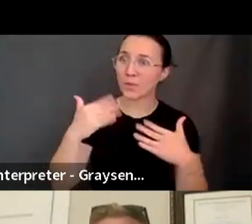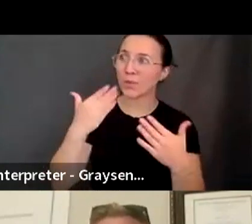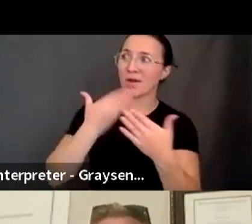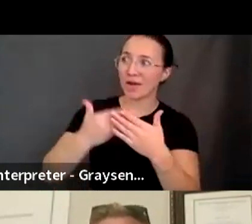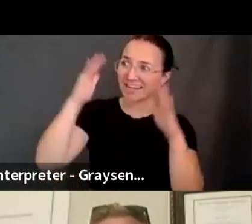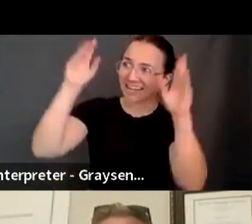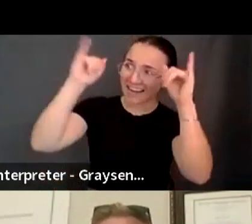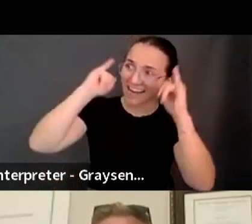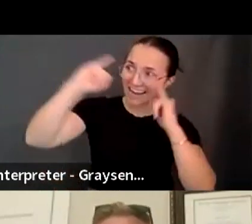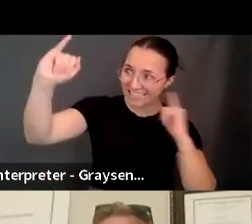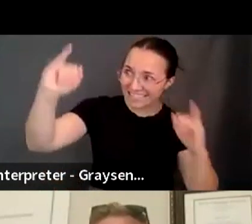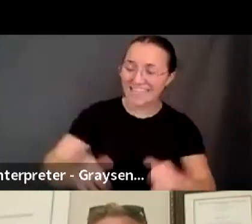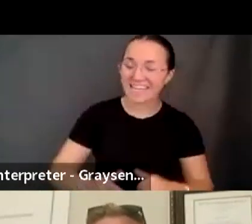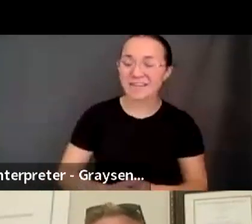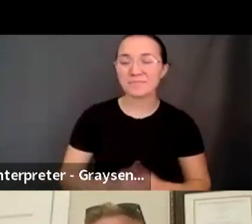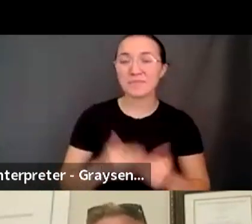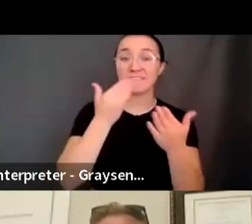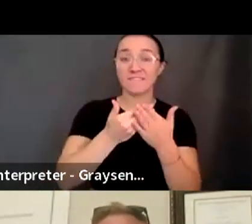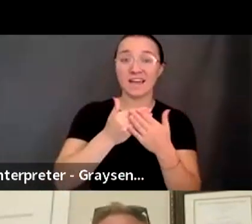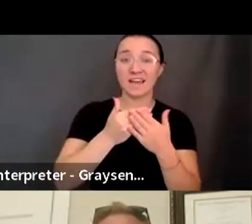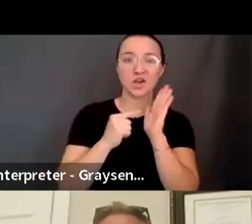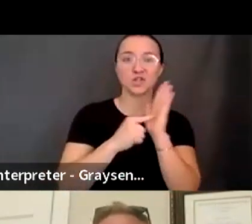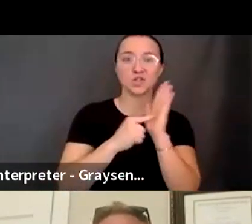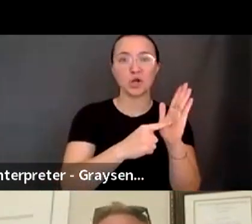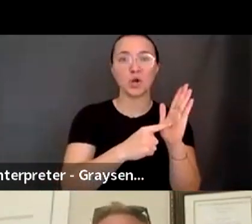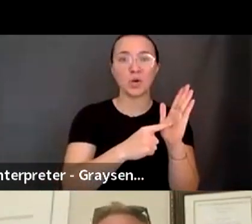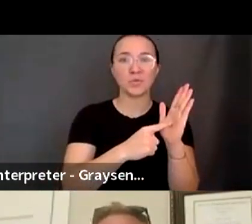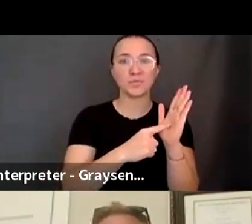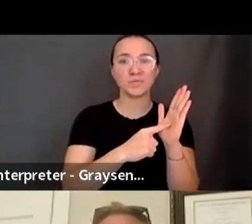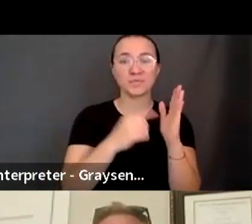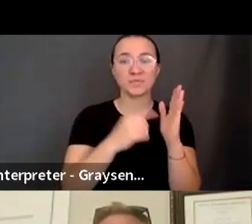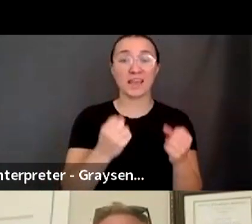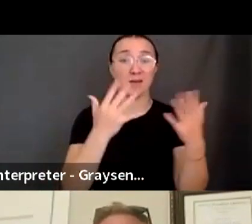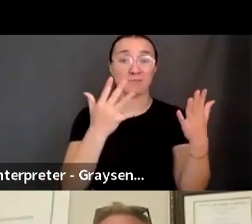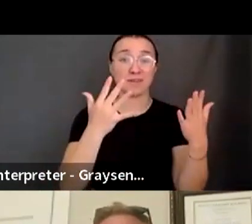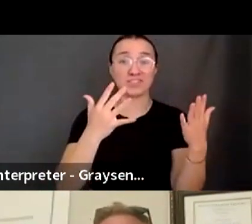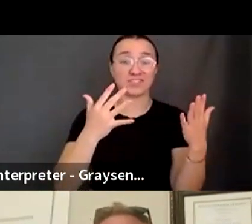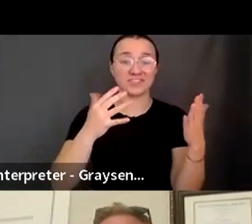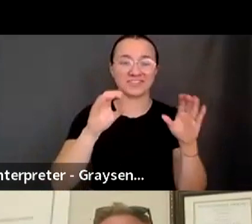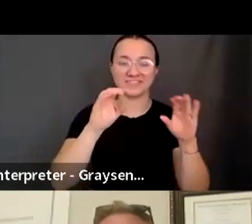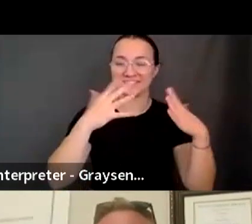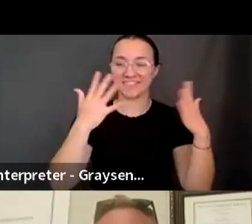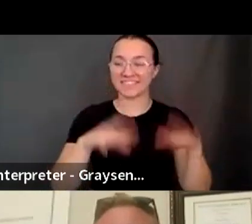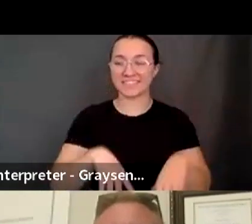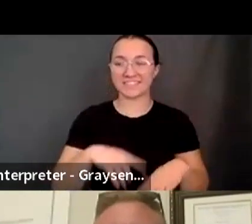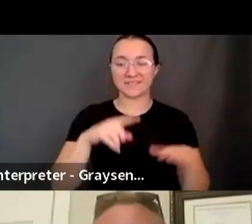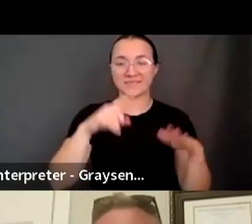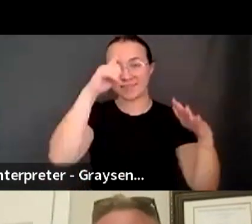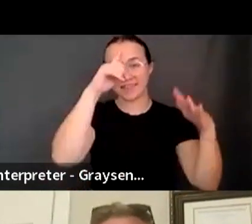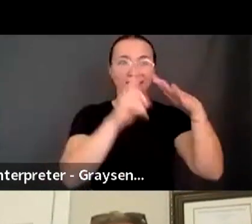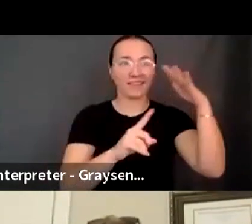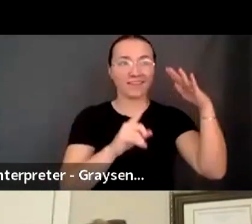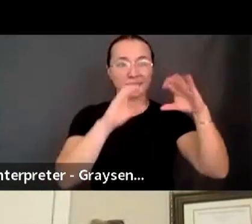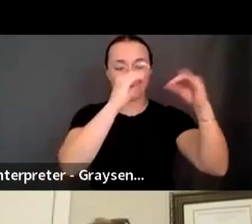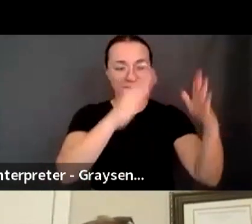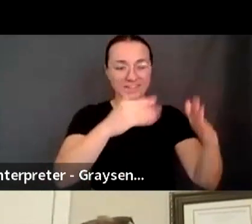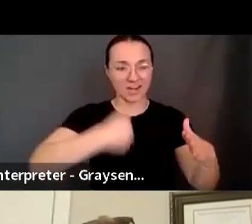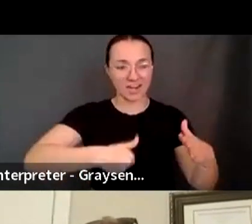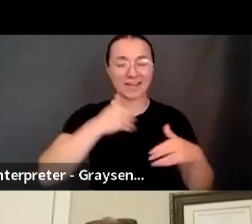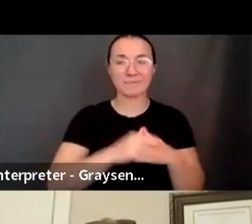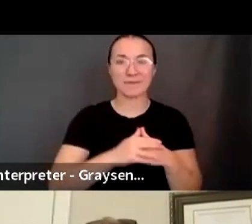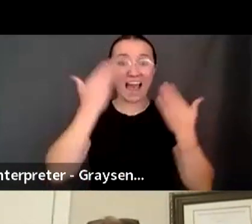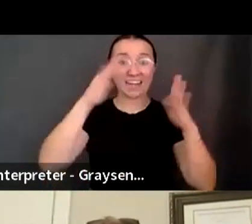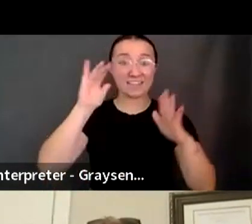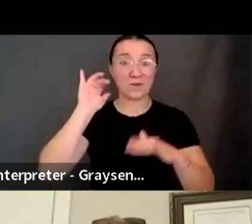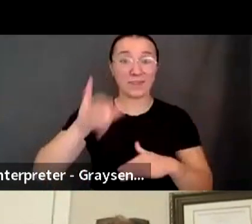show how much of an absent-minded professor I am. I didn't even know that such courses existed. So now I'm gonna do